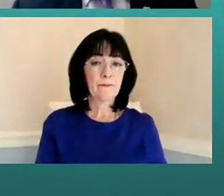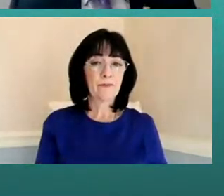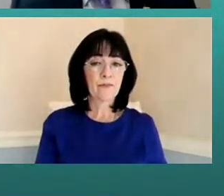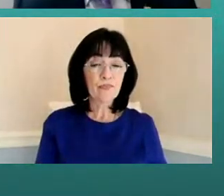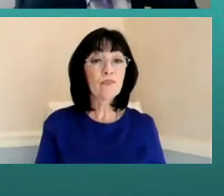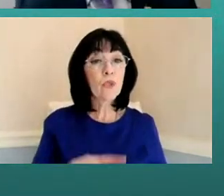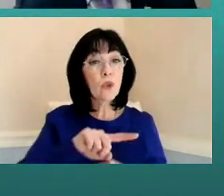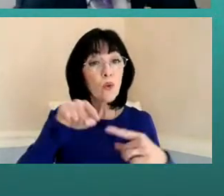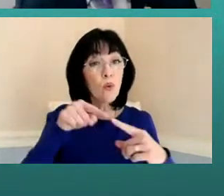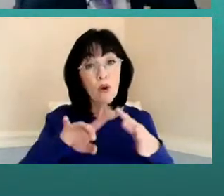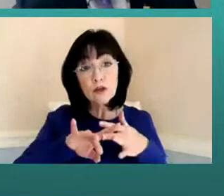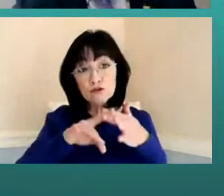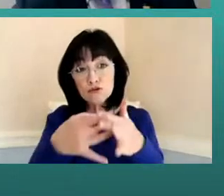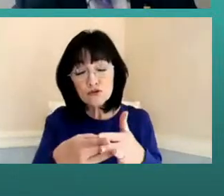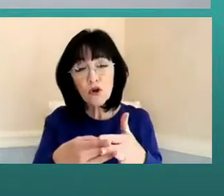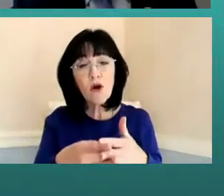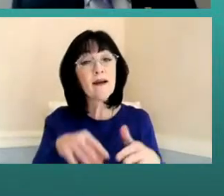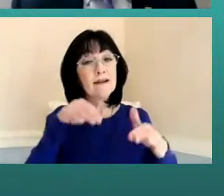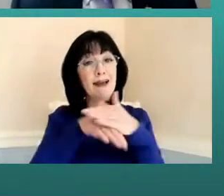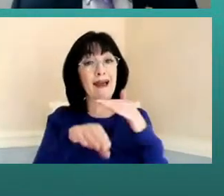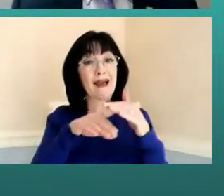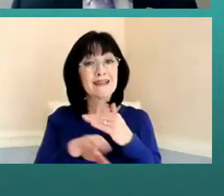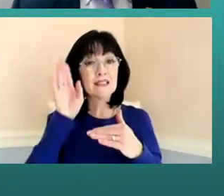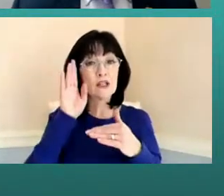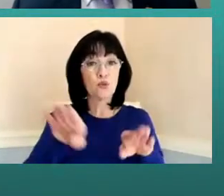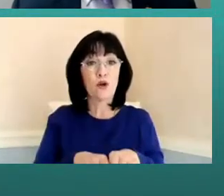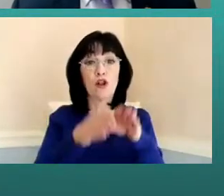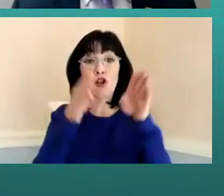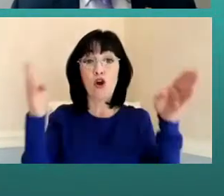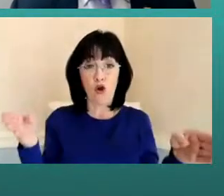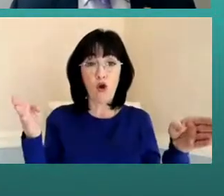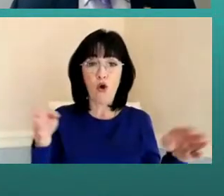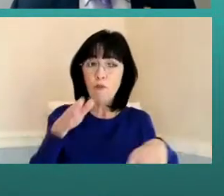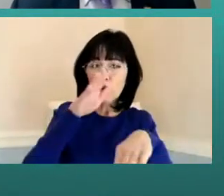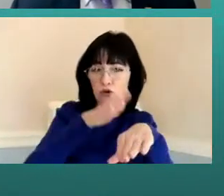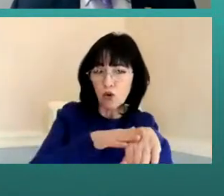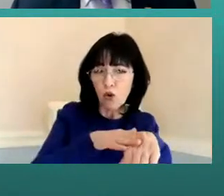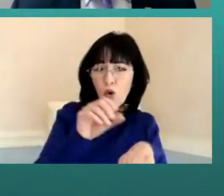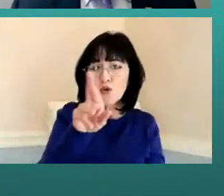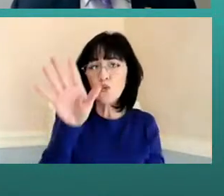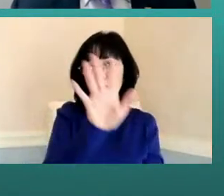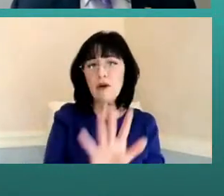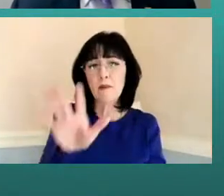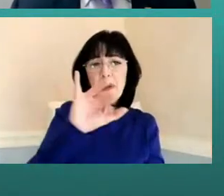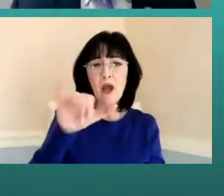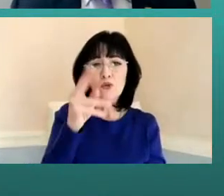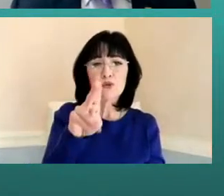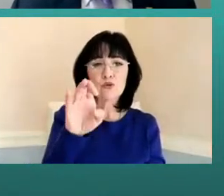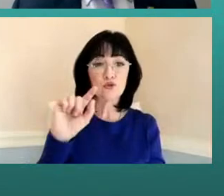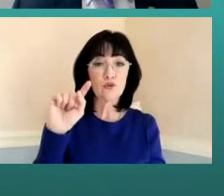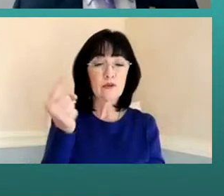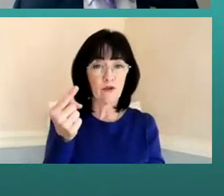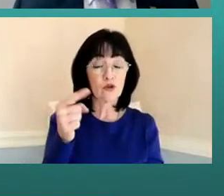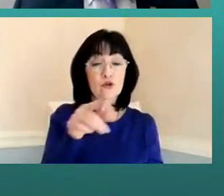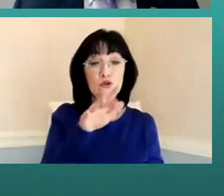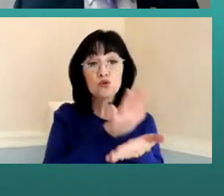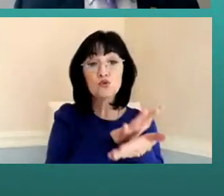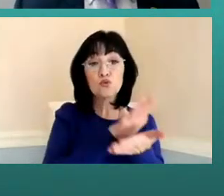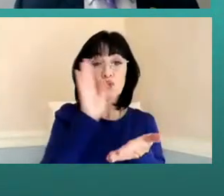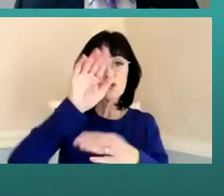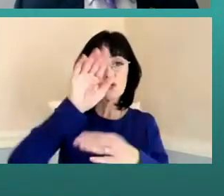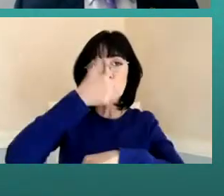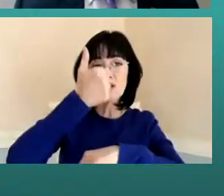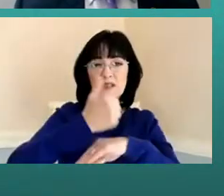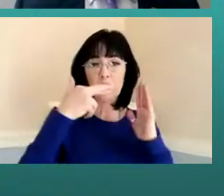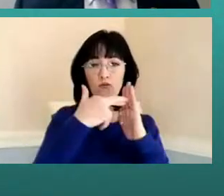Access to the online programs will begin on or about June the 1st. Schools will register students for these programs